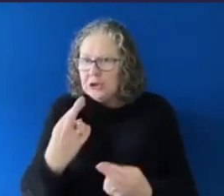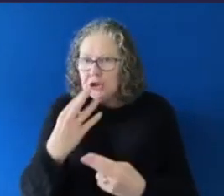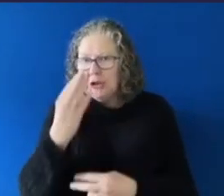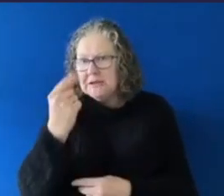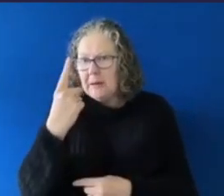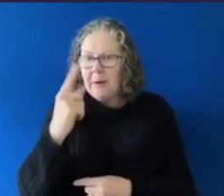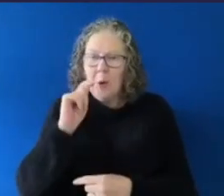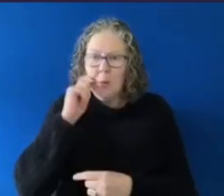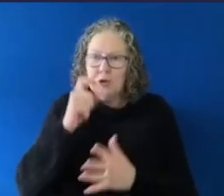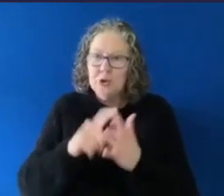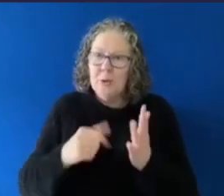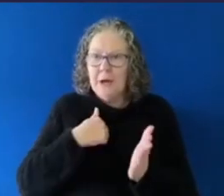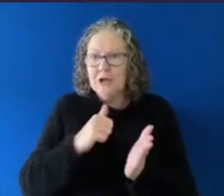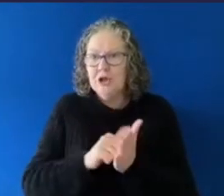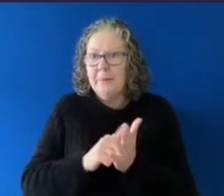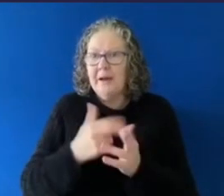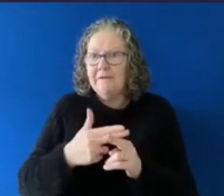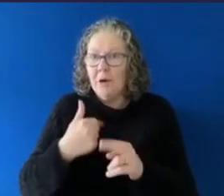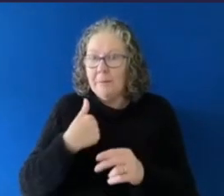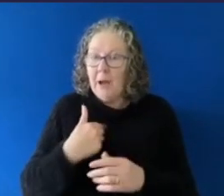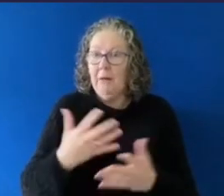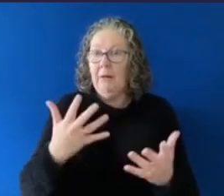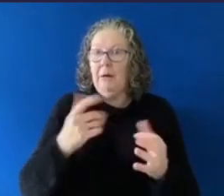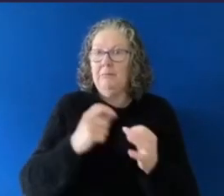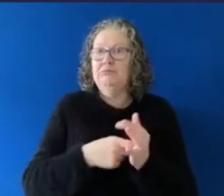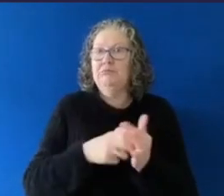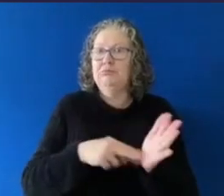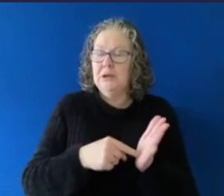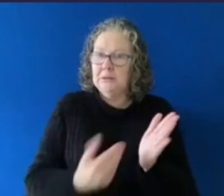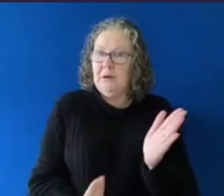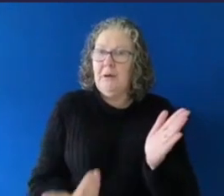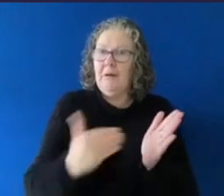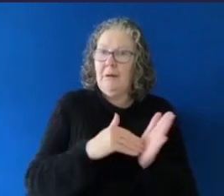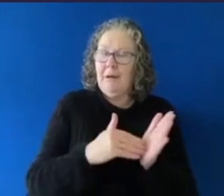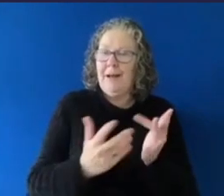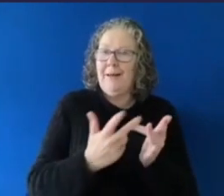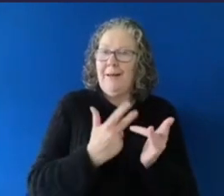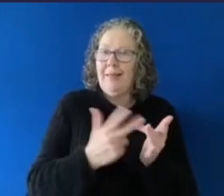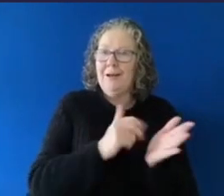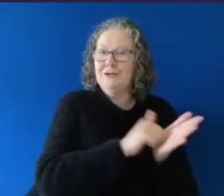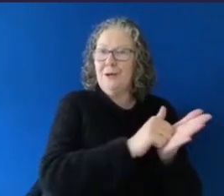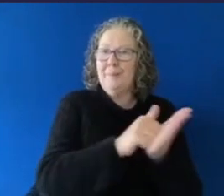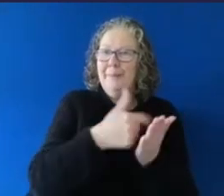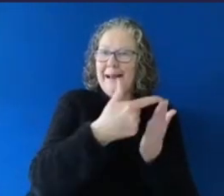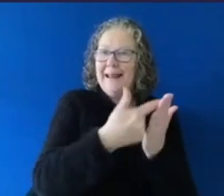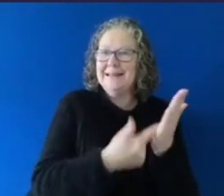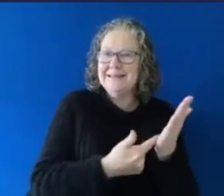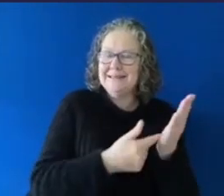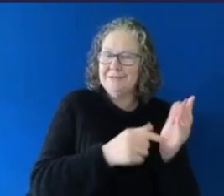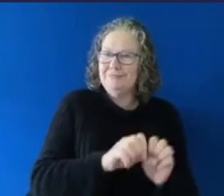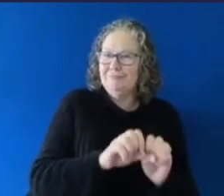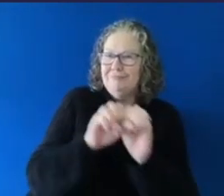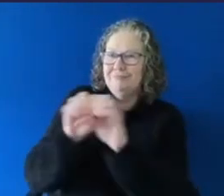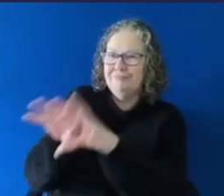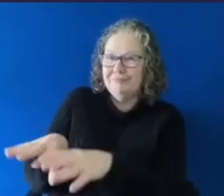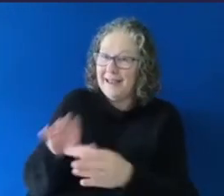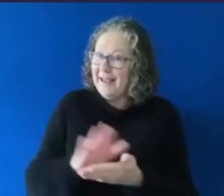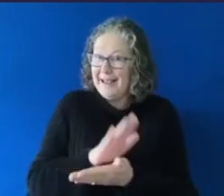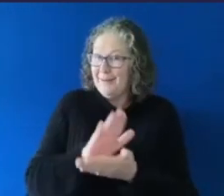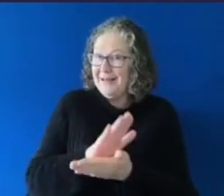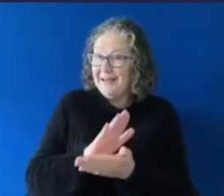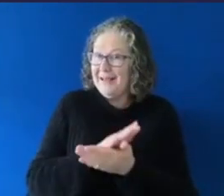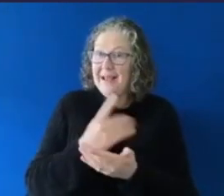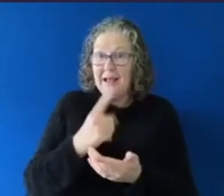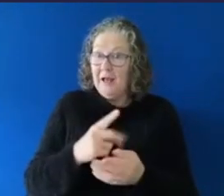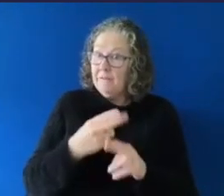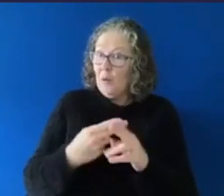for me." And soon enough, there was Brent adding yet another grocery list to his shopping quite happily. And this one for pay,